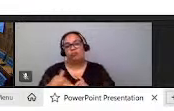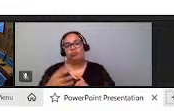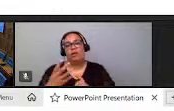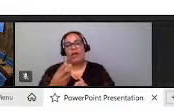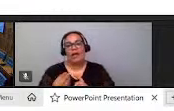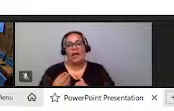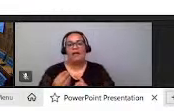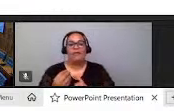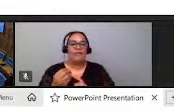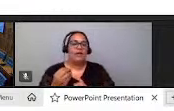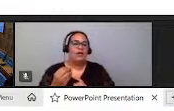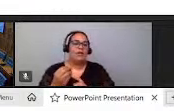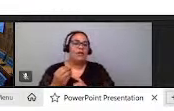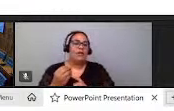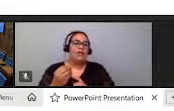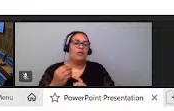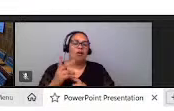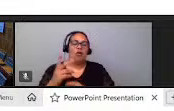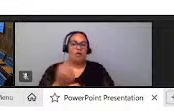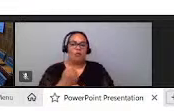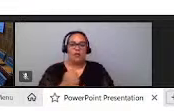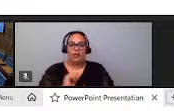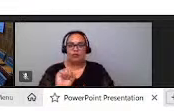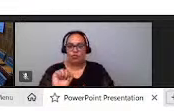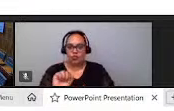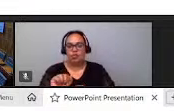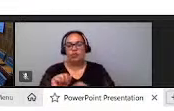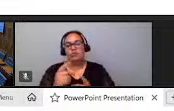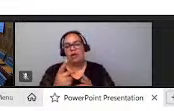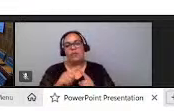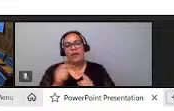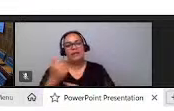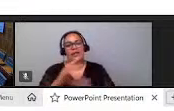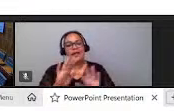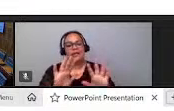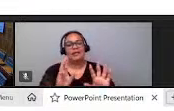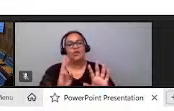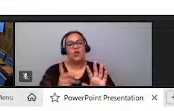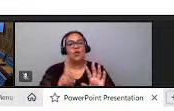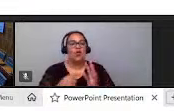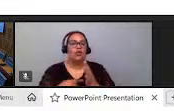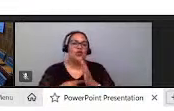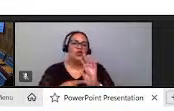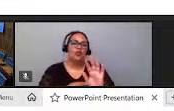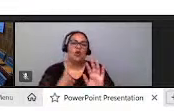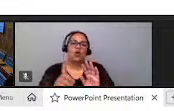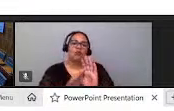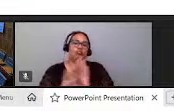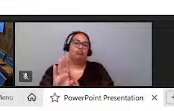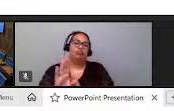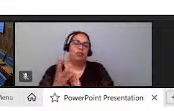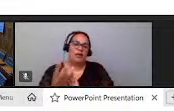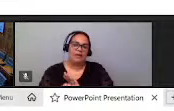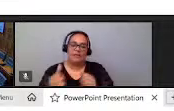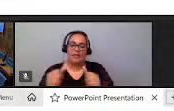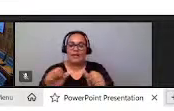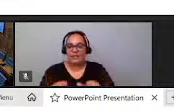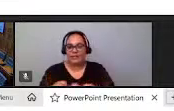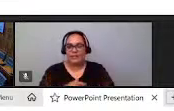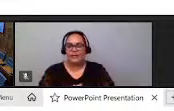out of the uh of the operation and the slide 10 will obviously show that uh progression next slide